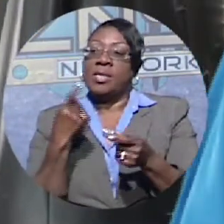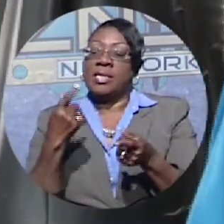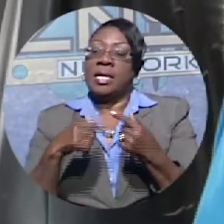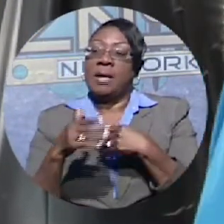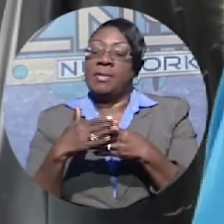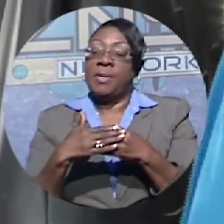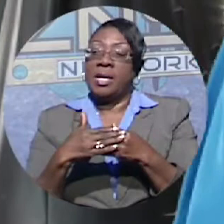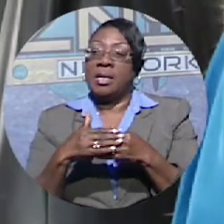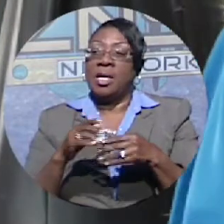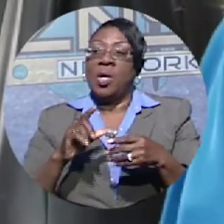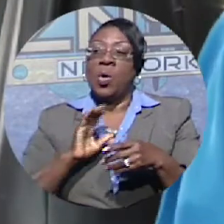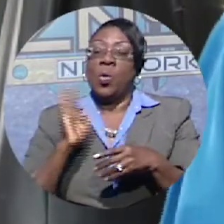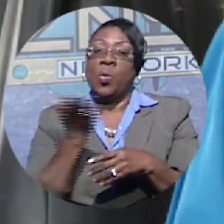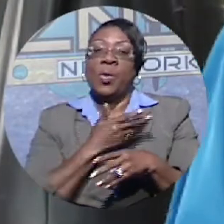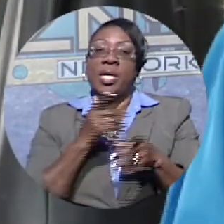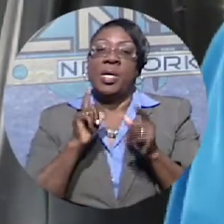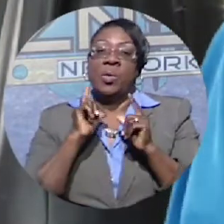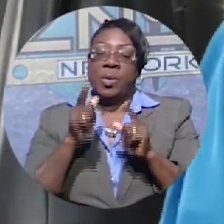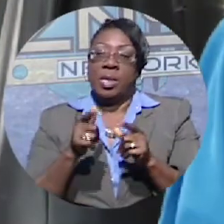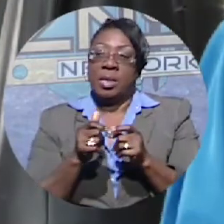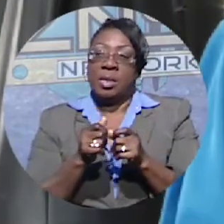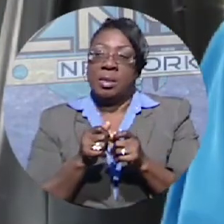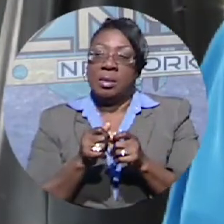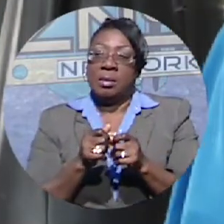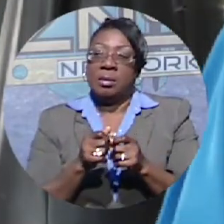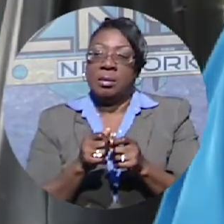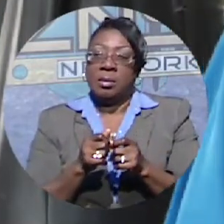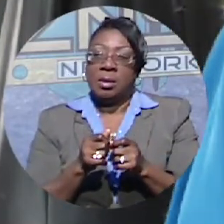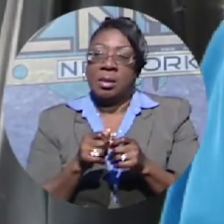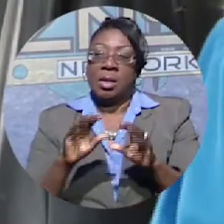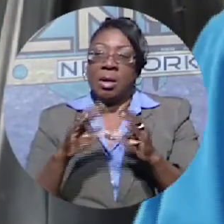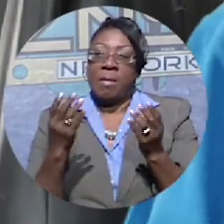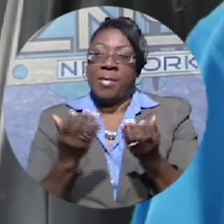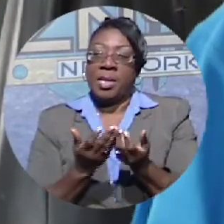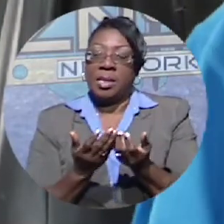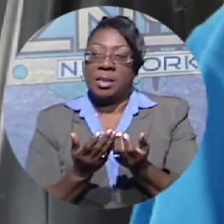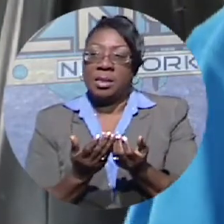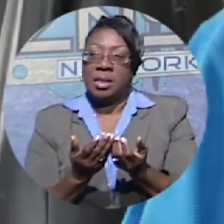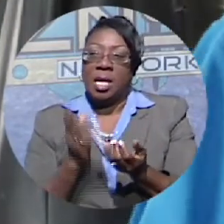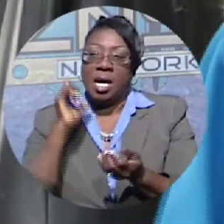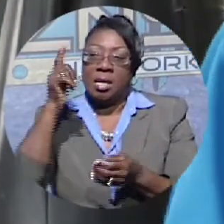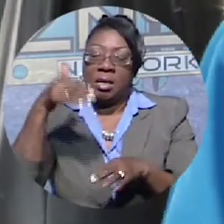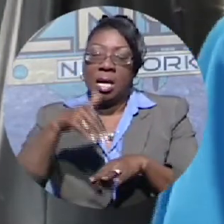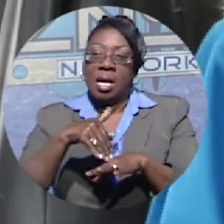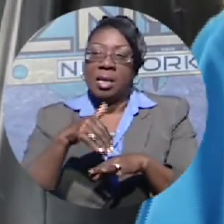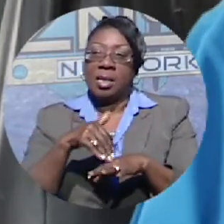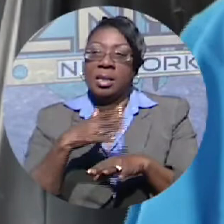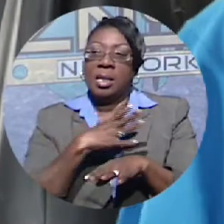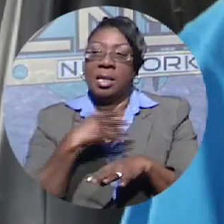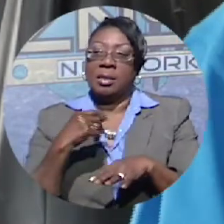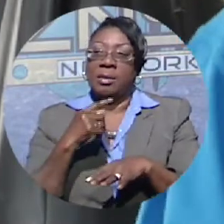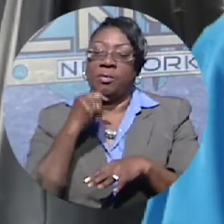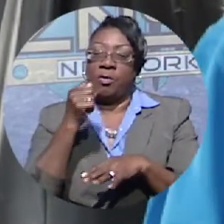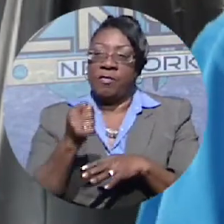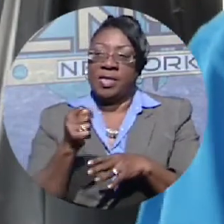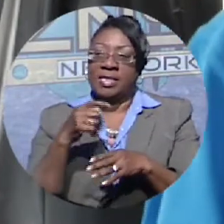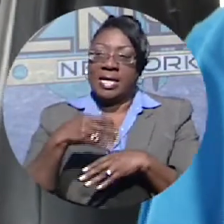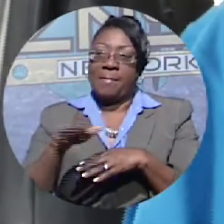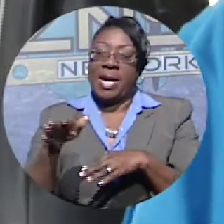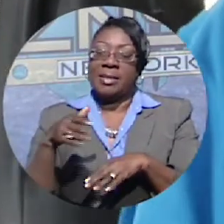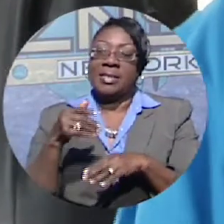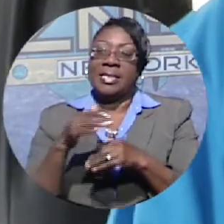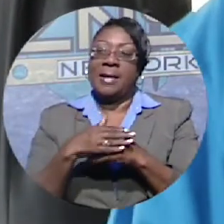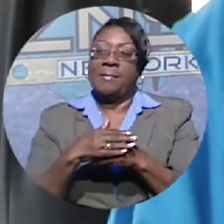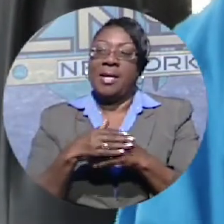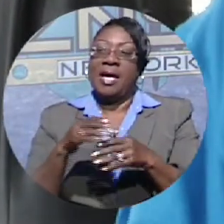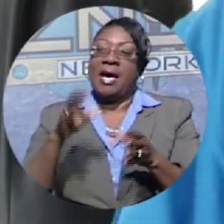approved, the Executive Committee, along with the other delegates, will look at it and we approve it and send it back to them. And they will